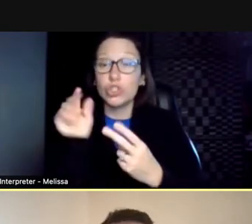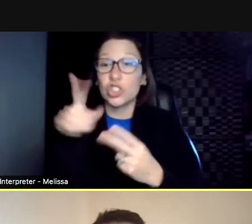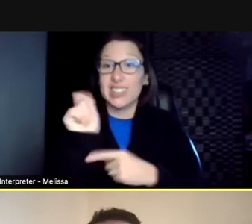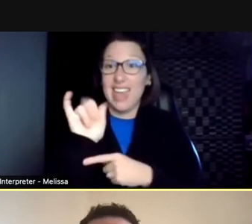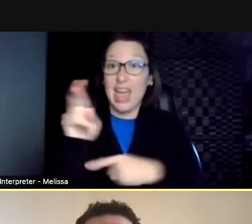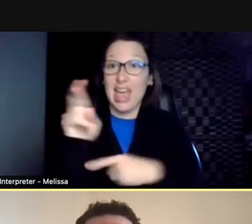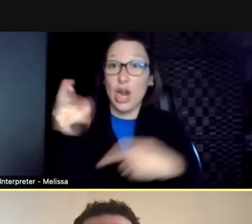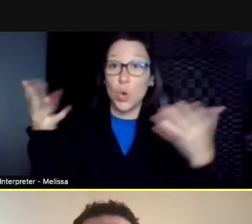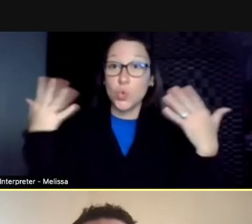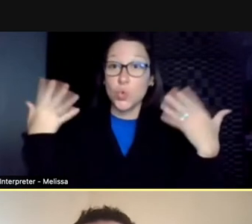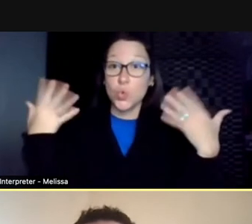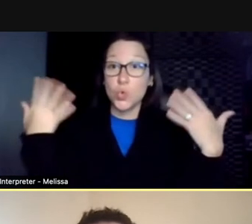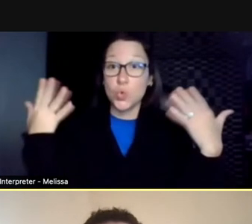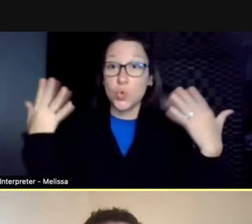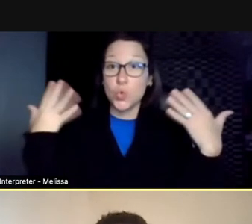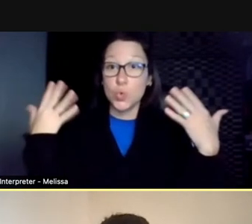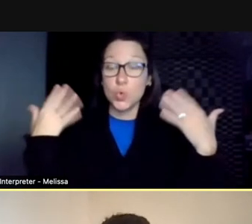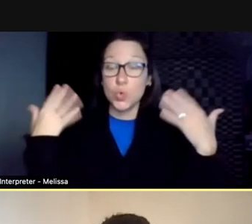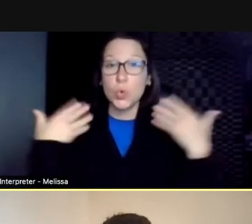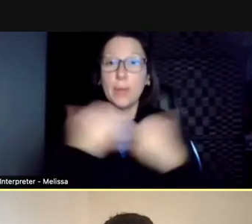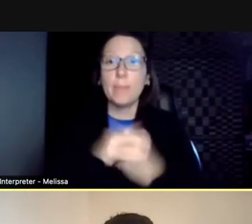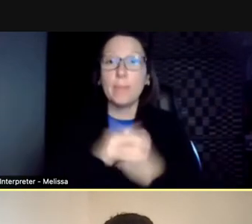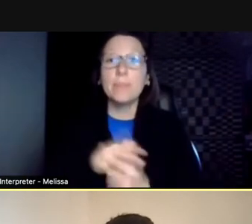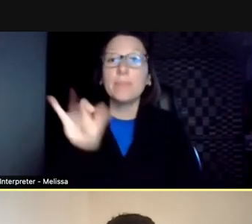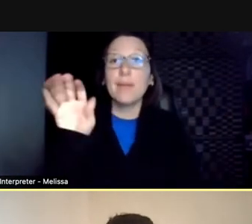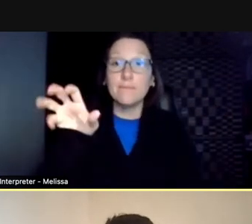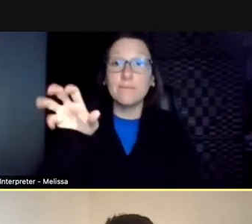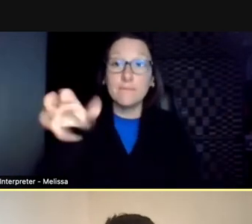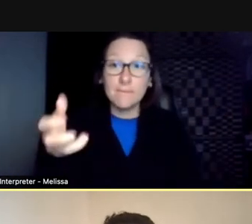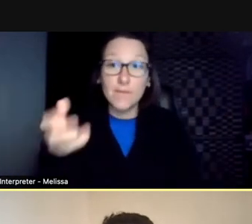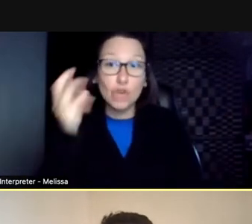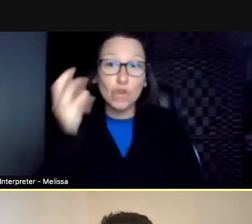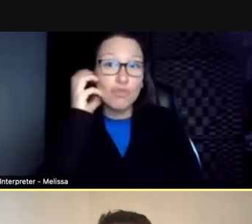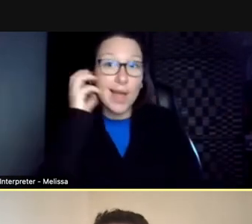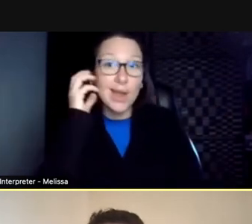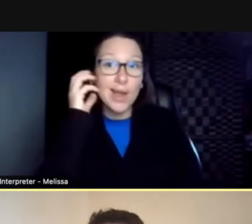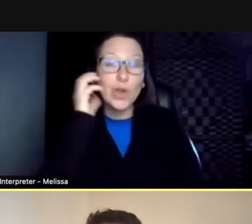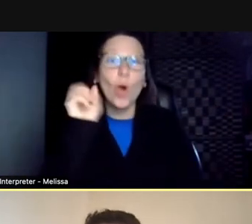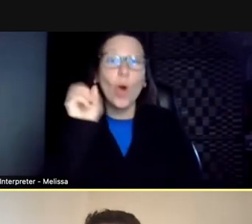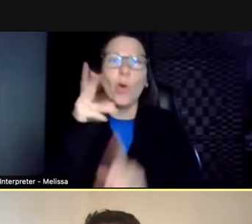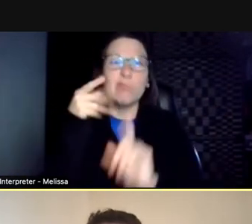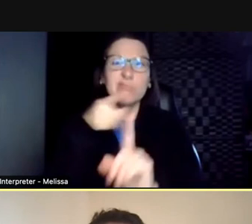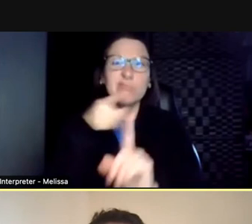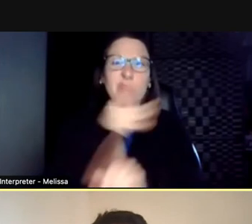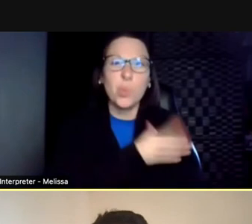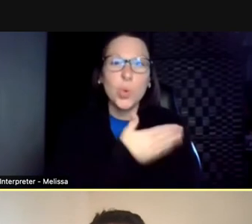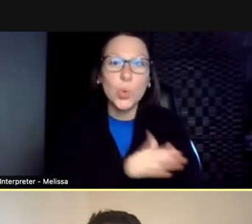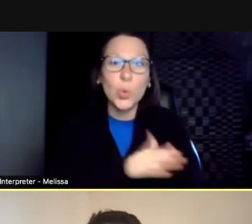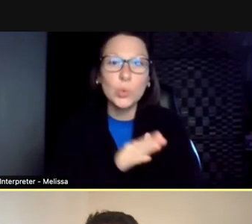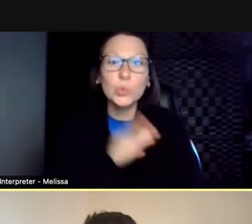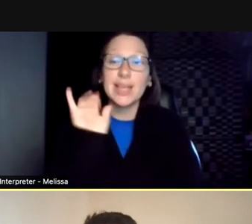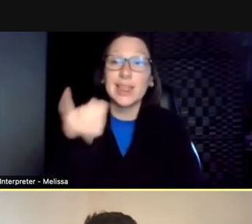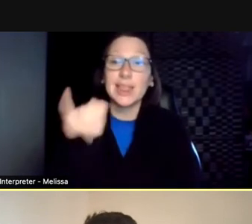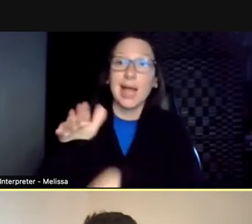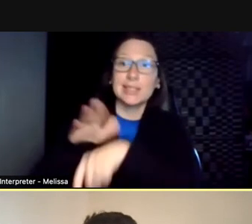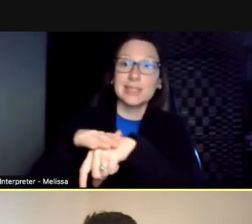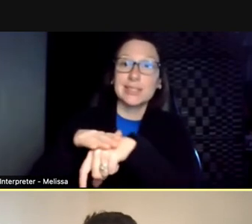right? If you turn up the radio or you turn on specific music, that's alerting auditory